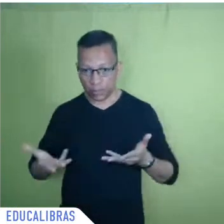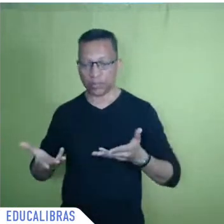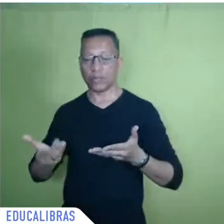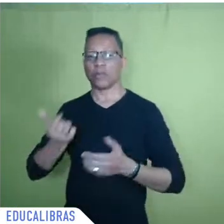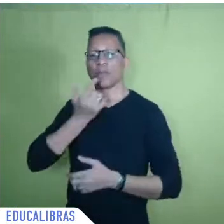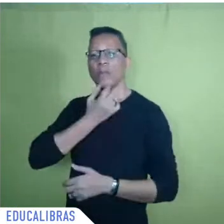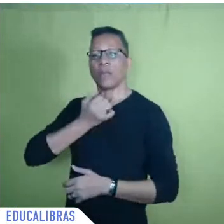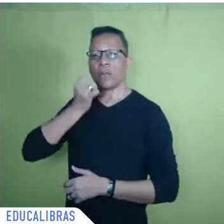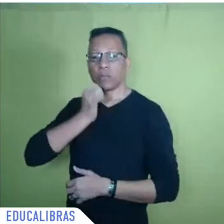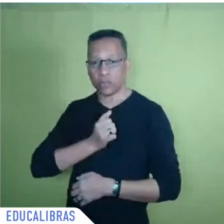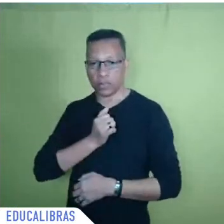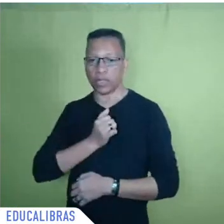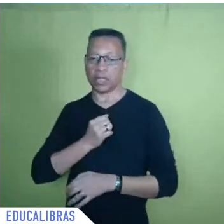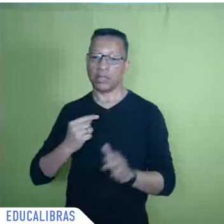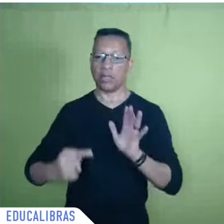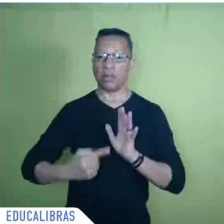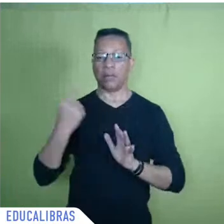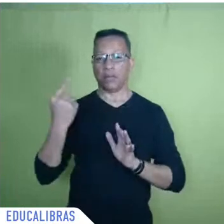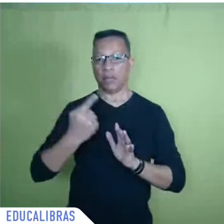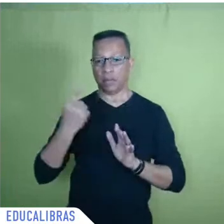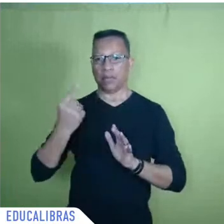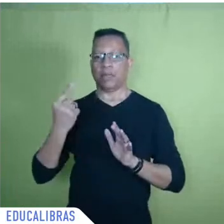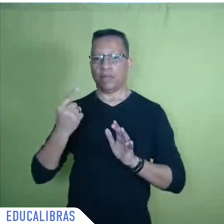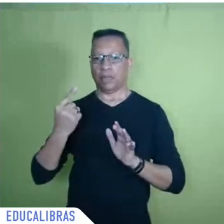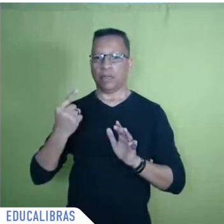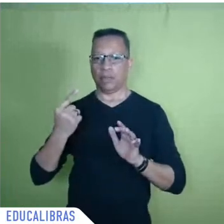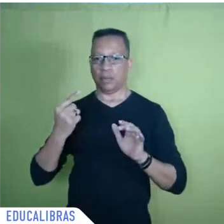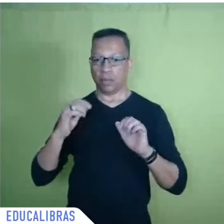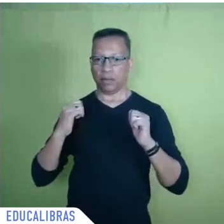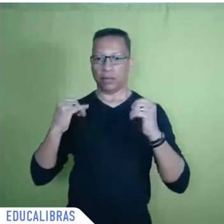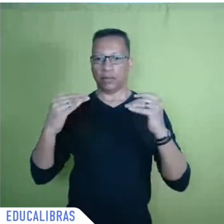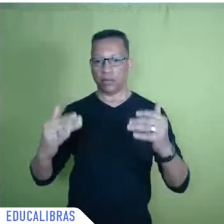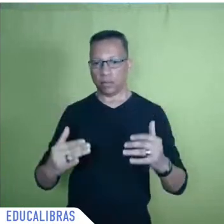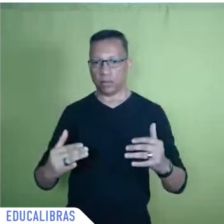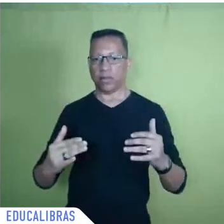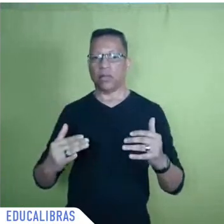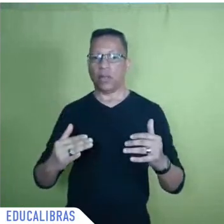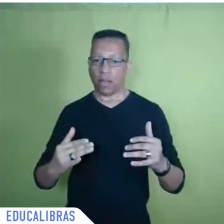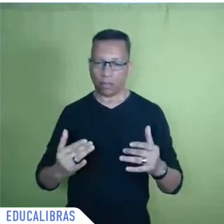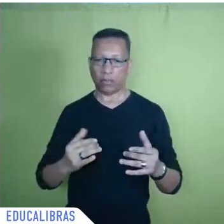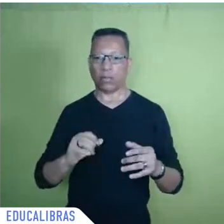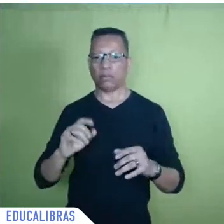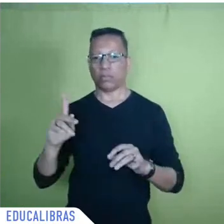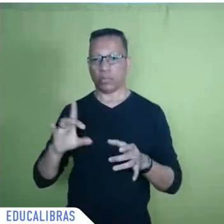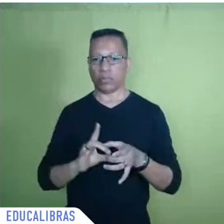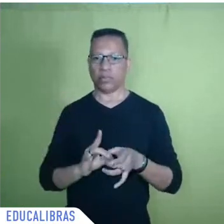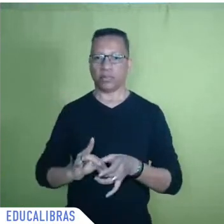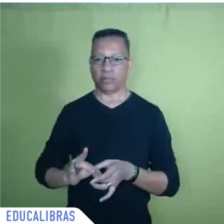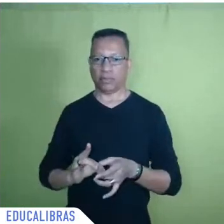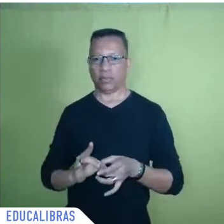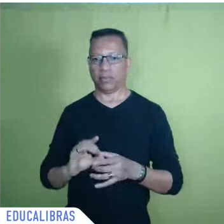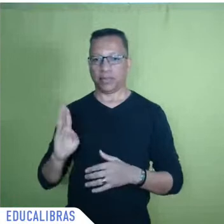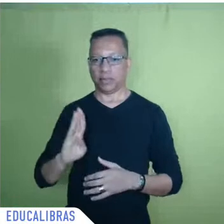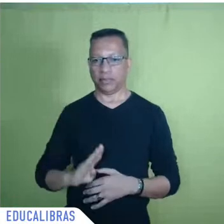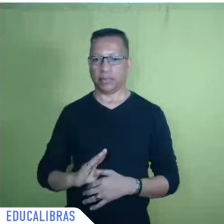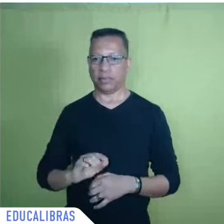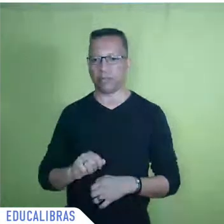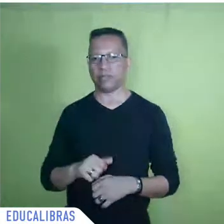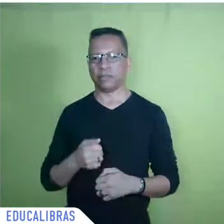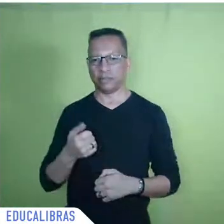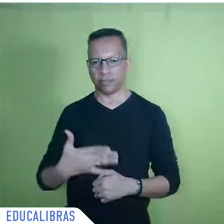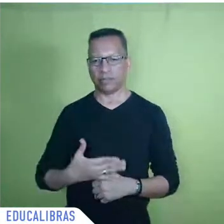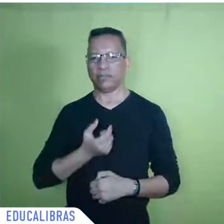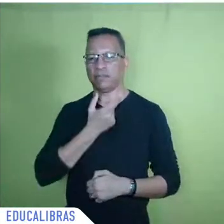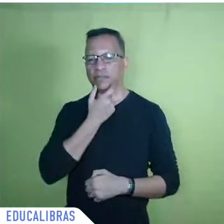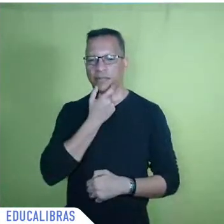Hi, welcome to the first edition of the Conférence pour le Brésil. Antes